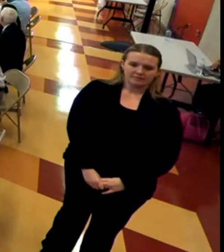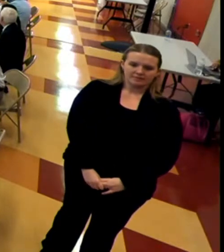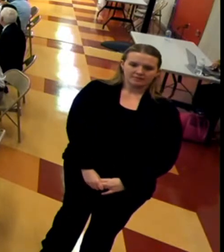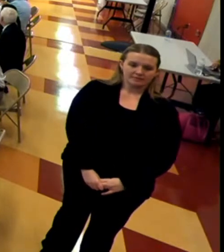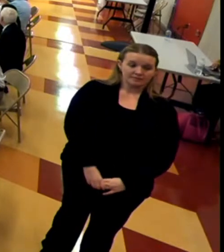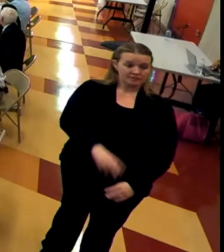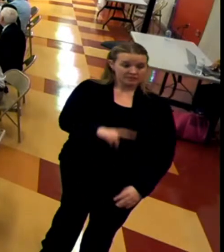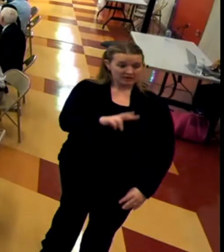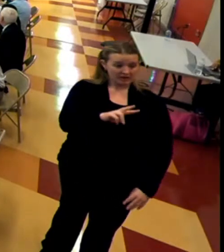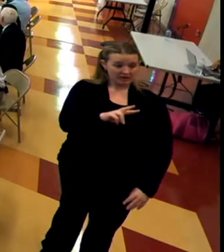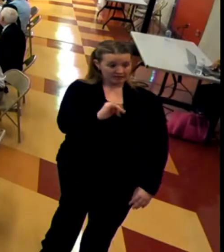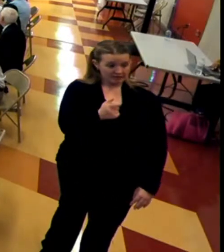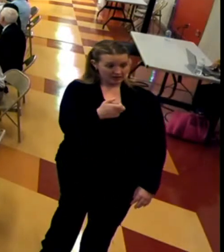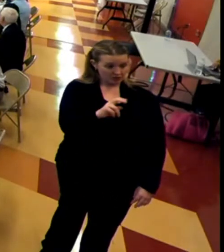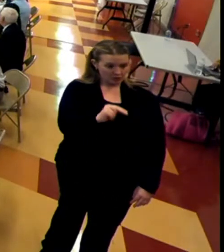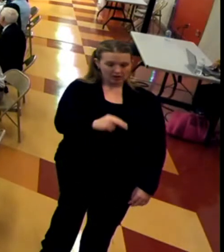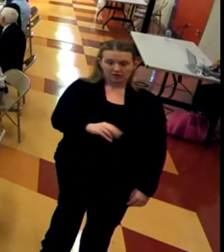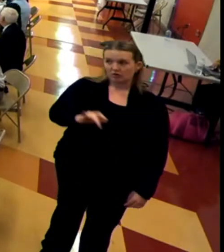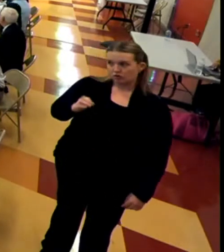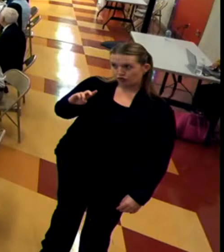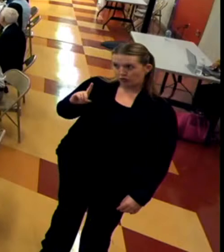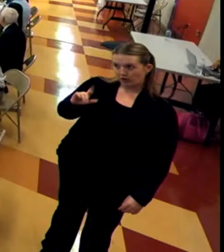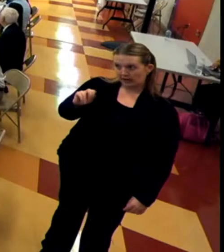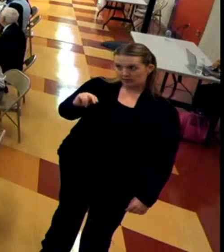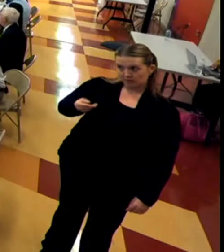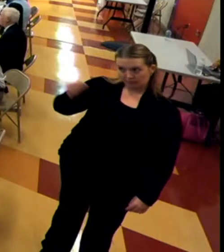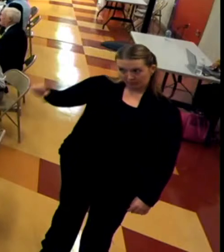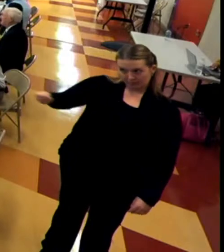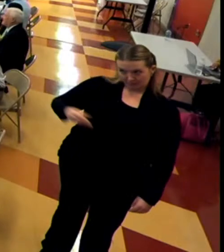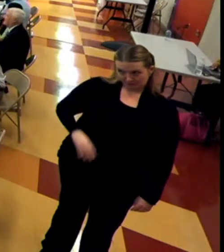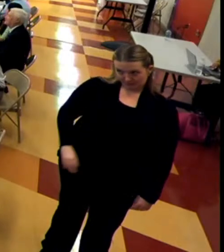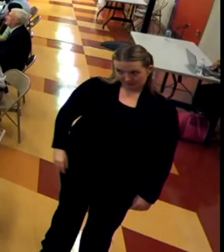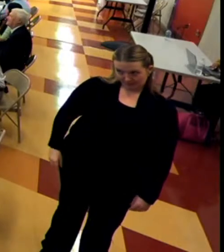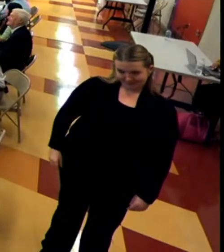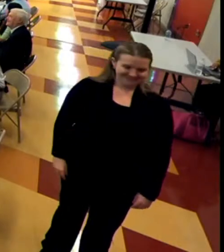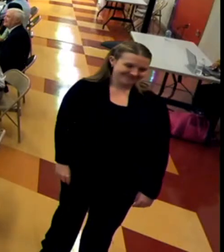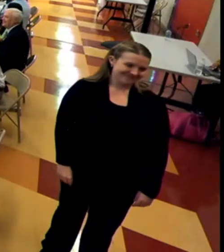Ms. Villagrán, Jordan, give up the mic. Yes.